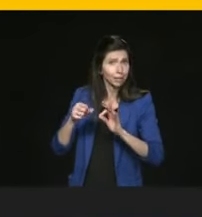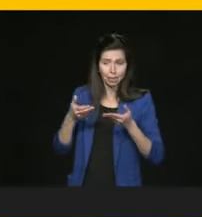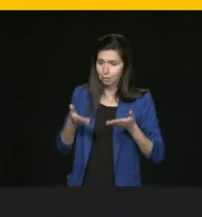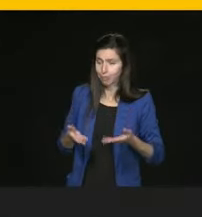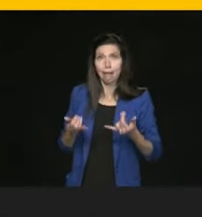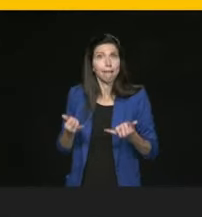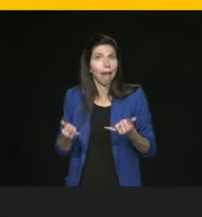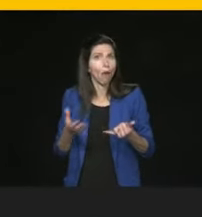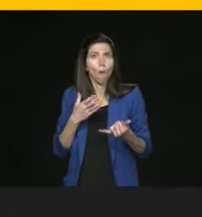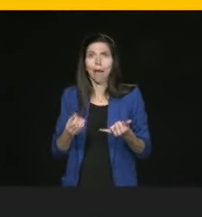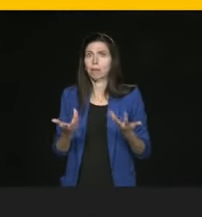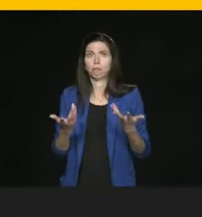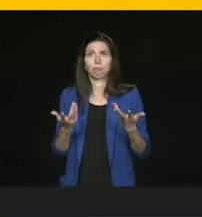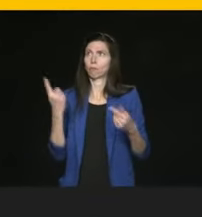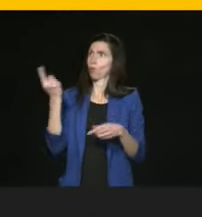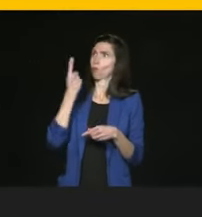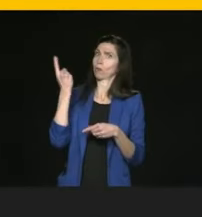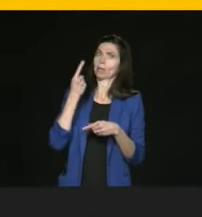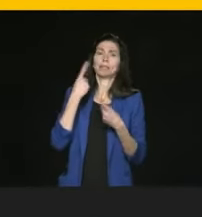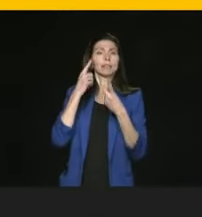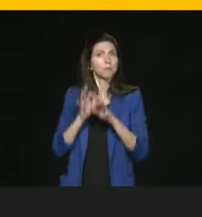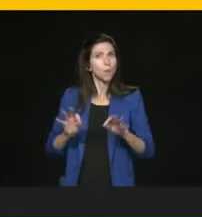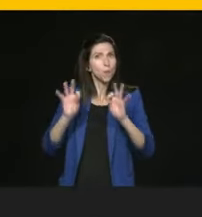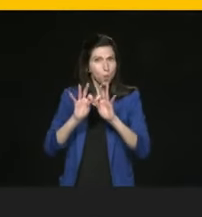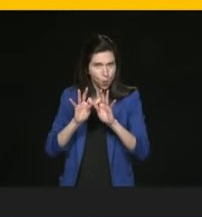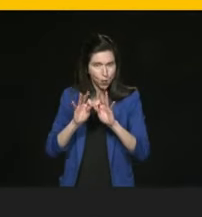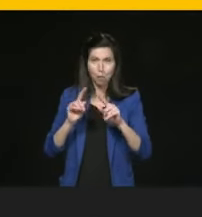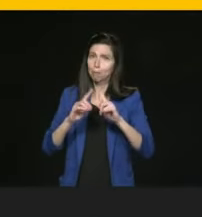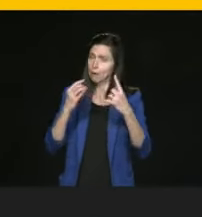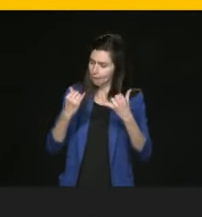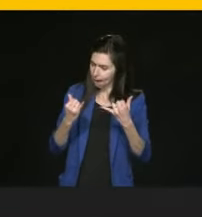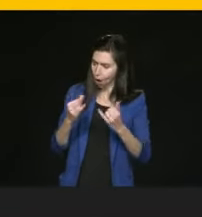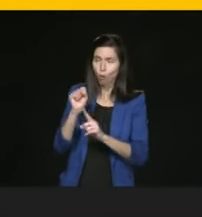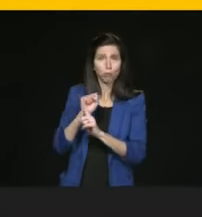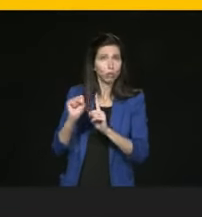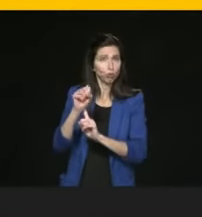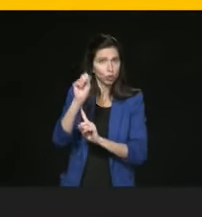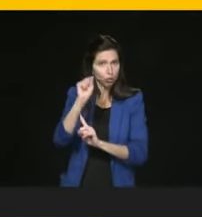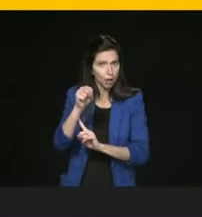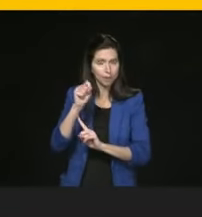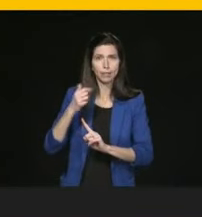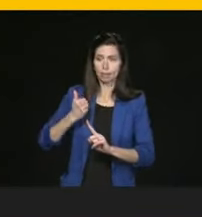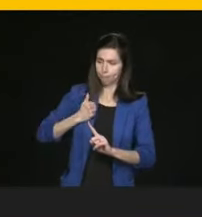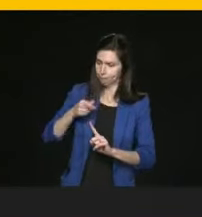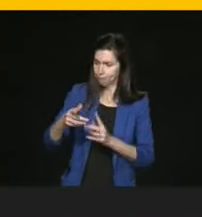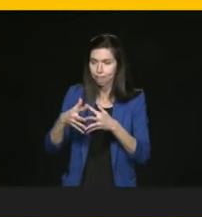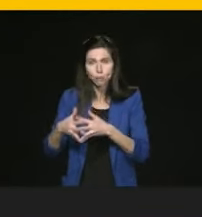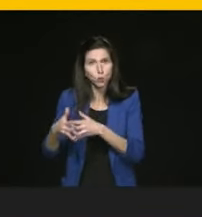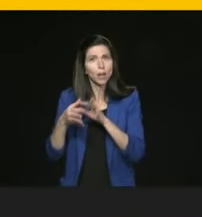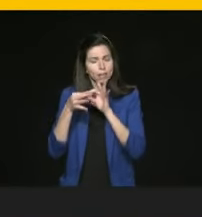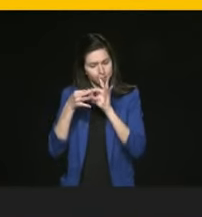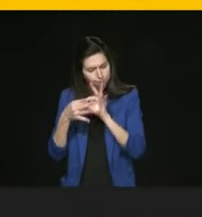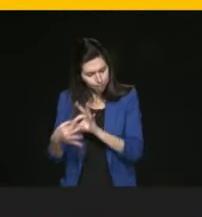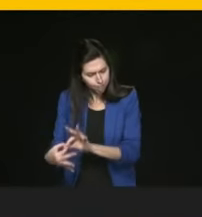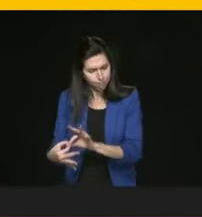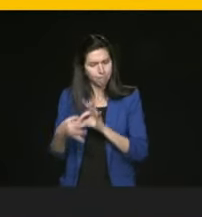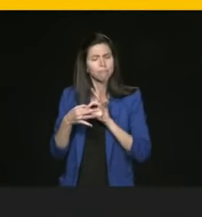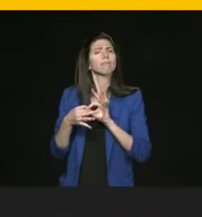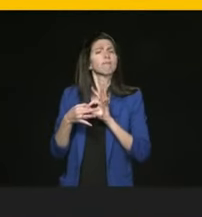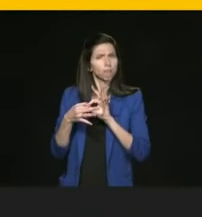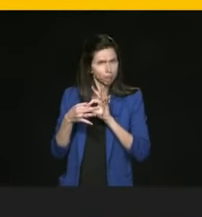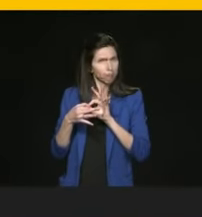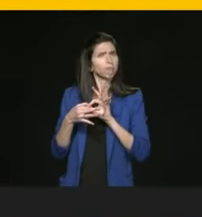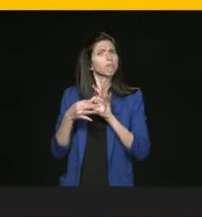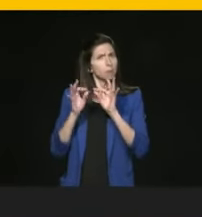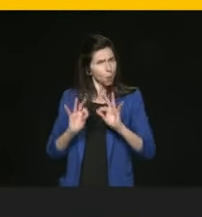In the current situation, our U.S.-Canada relations are very important. We have conversations with our partners every